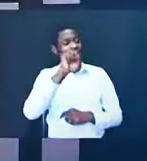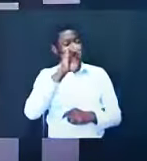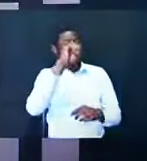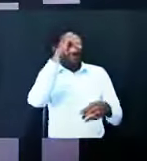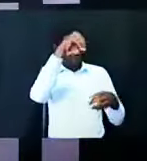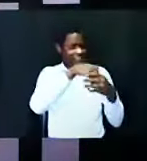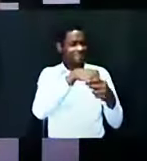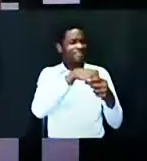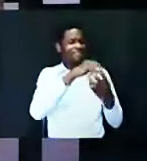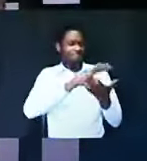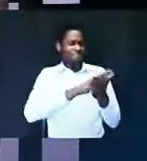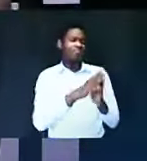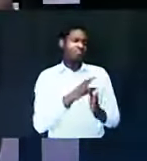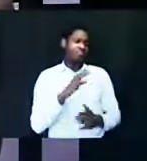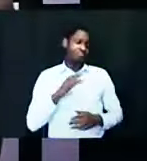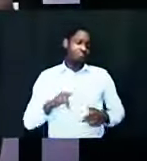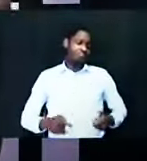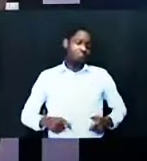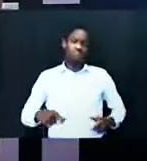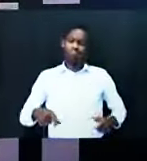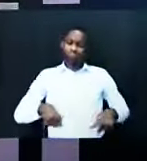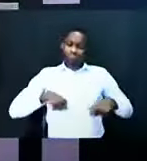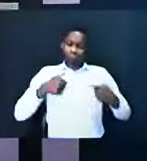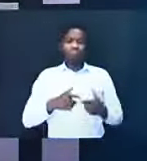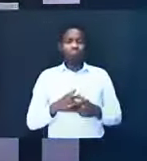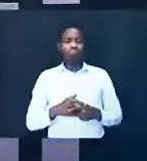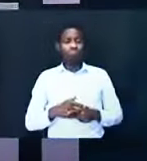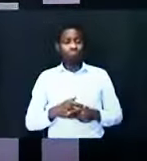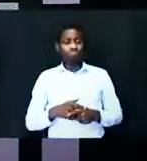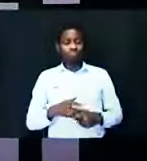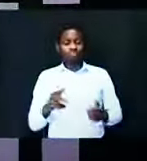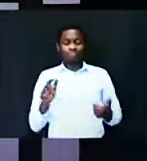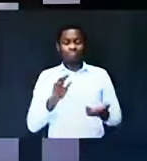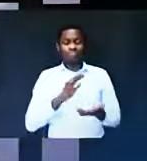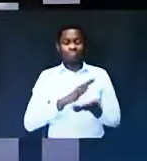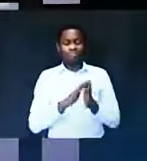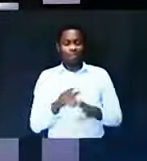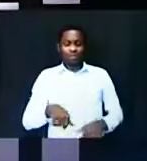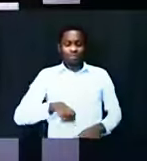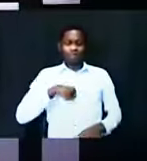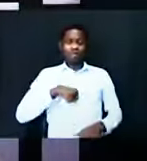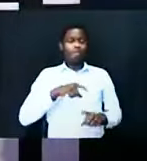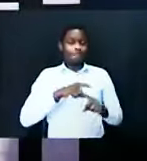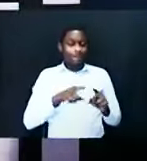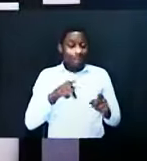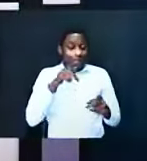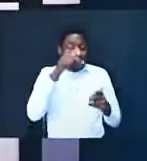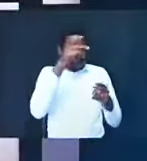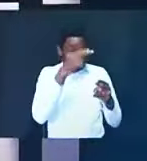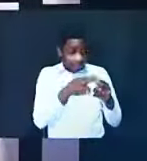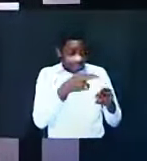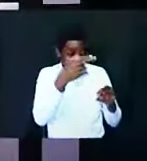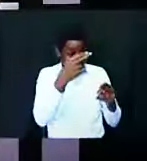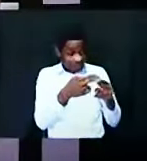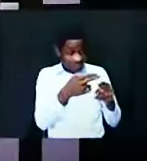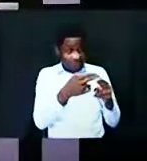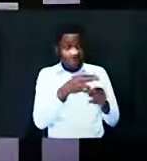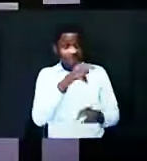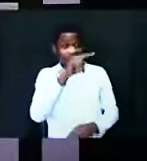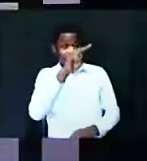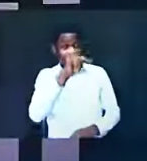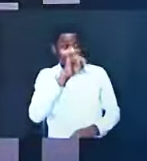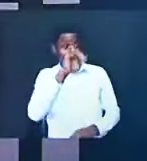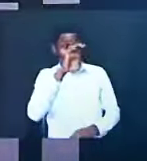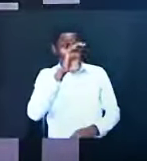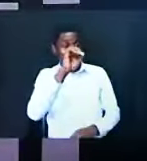this Nicodemus was not just a Pharisee. Now, Nicodemus was not a Pharisee, but he was a Jewish ruler.